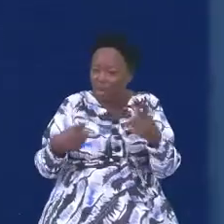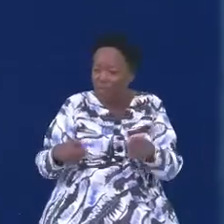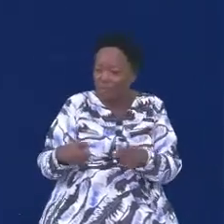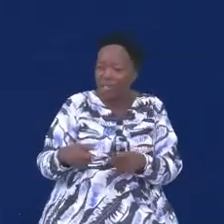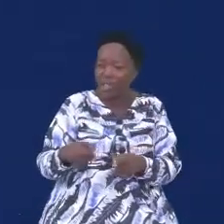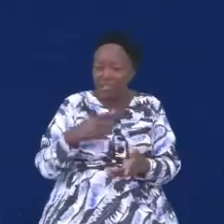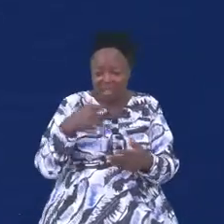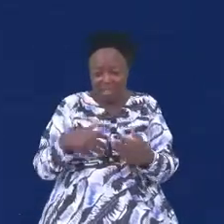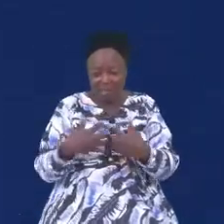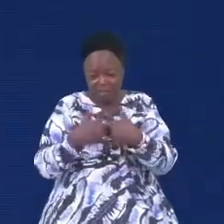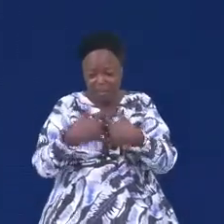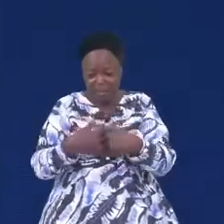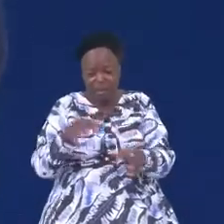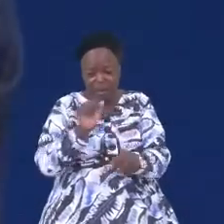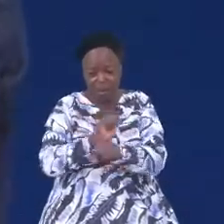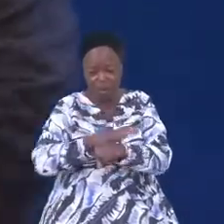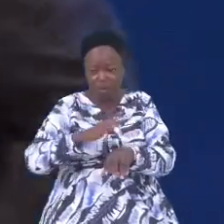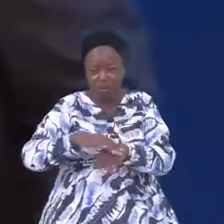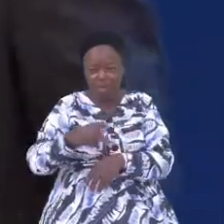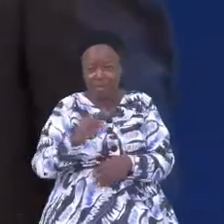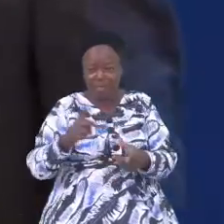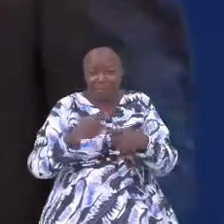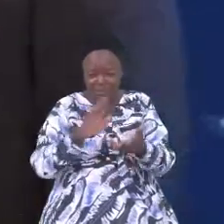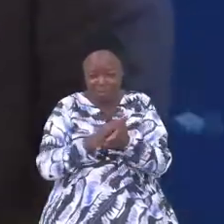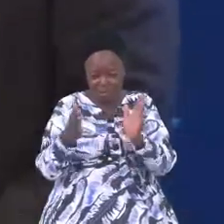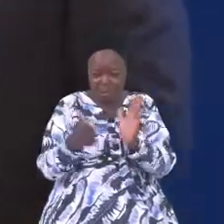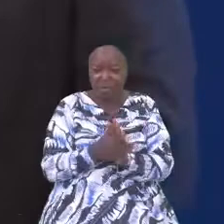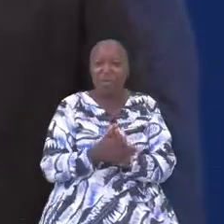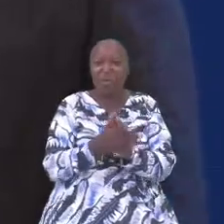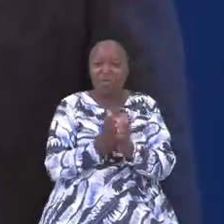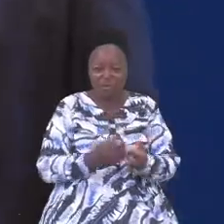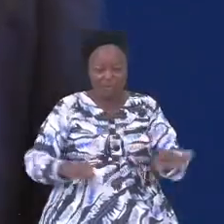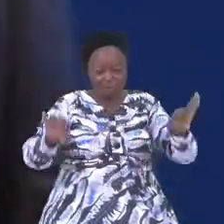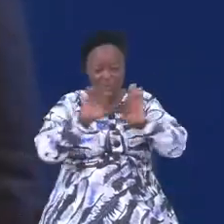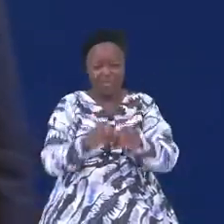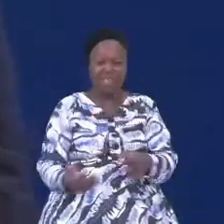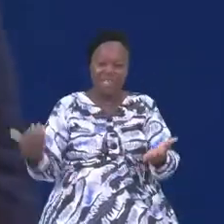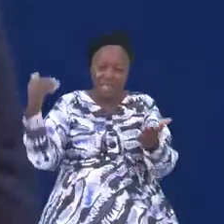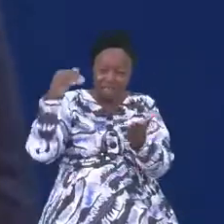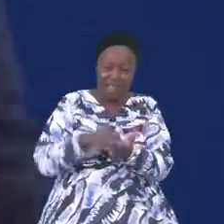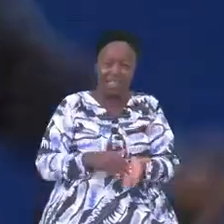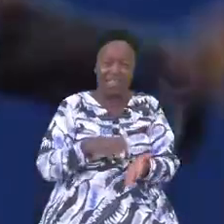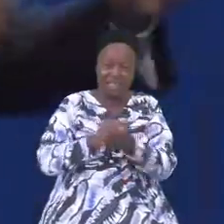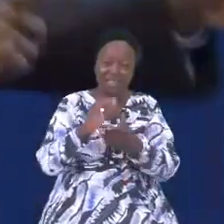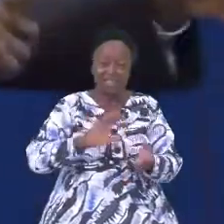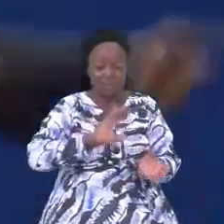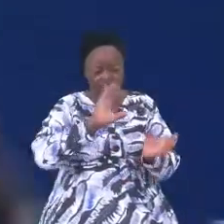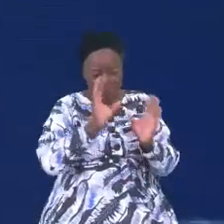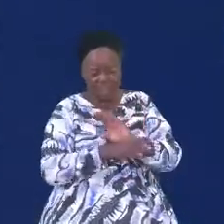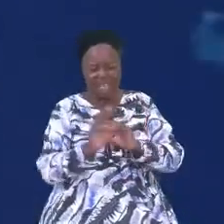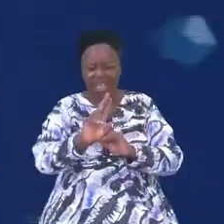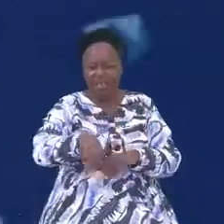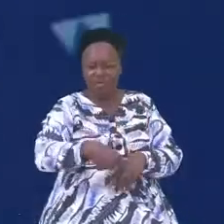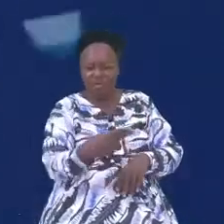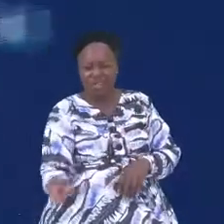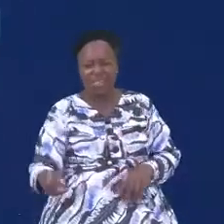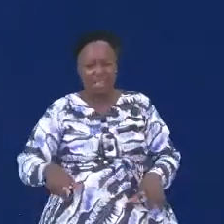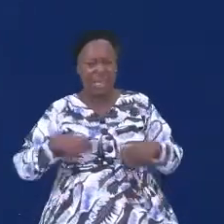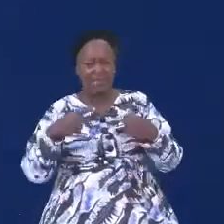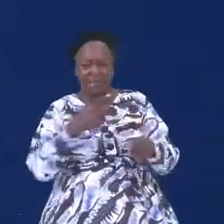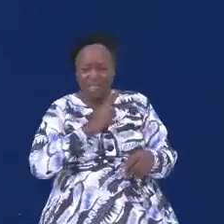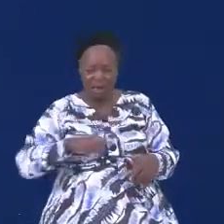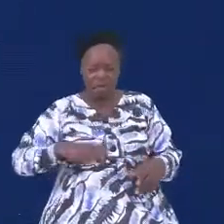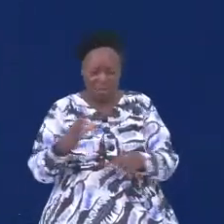sellable, and become worthy. That's the conversion. A useless life. The Lord will take that useless